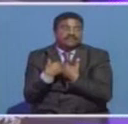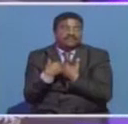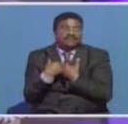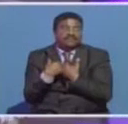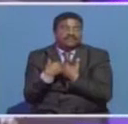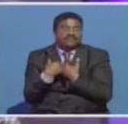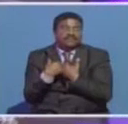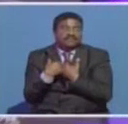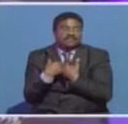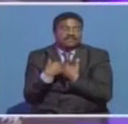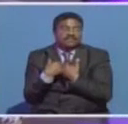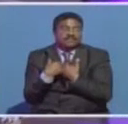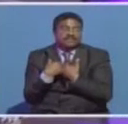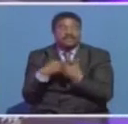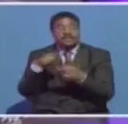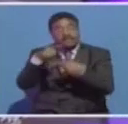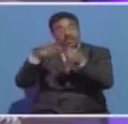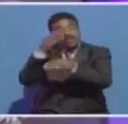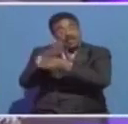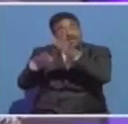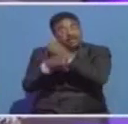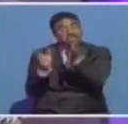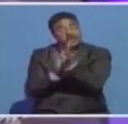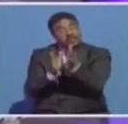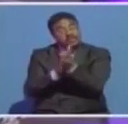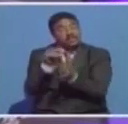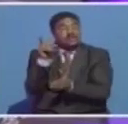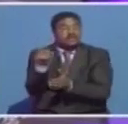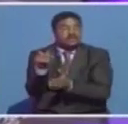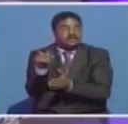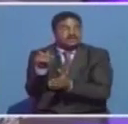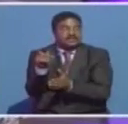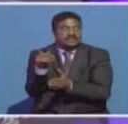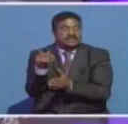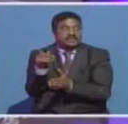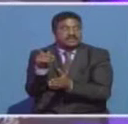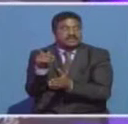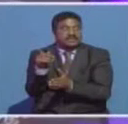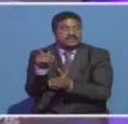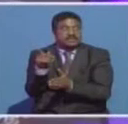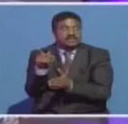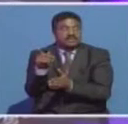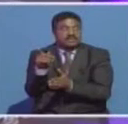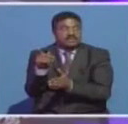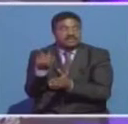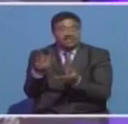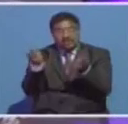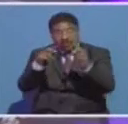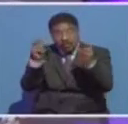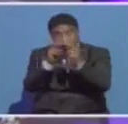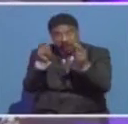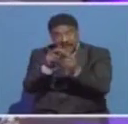the construction of the schools, we keep insisting that when contracts are given out